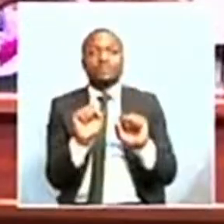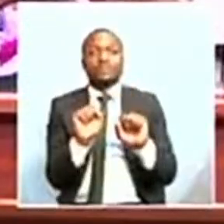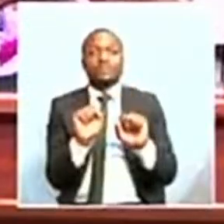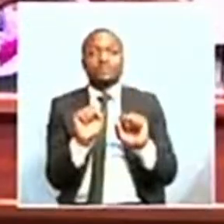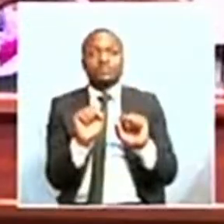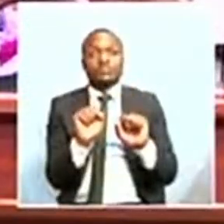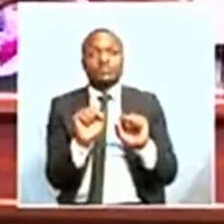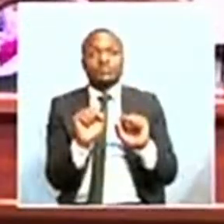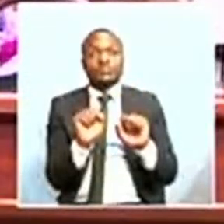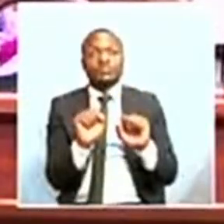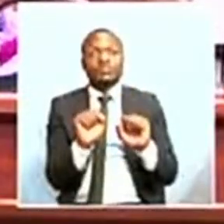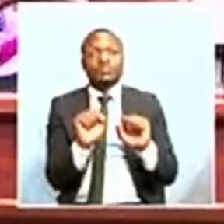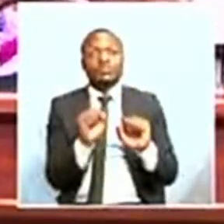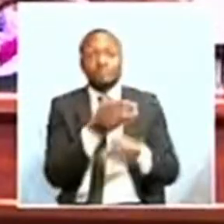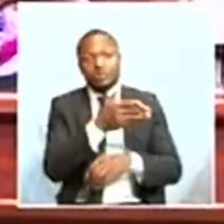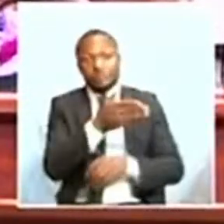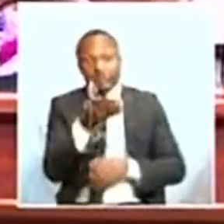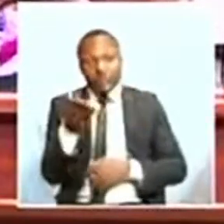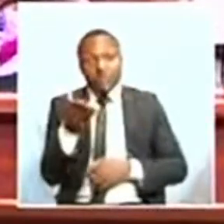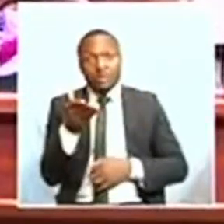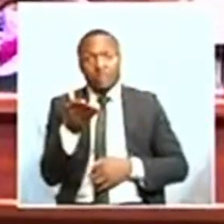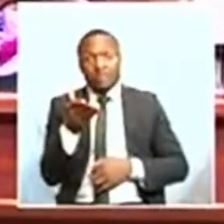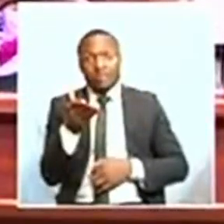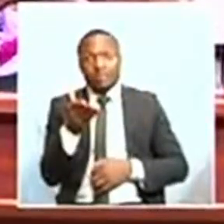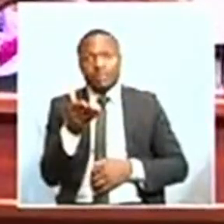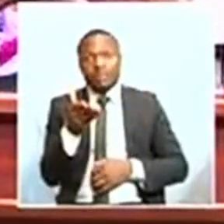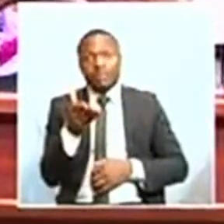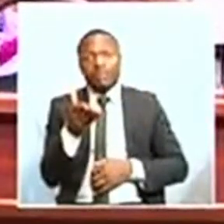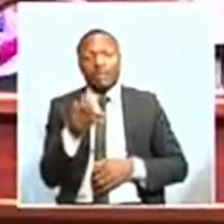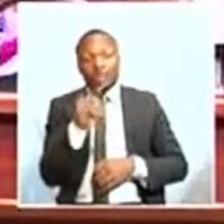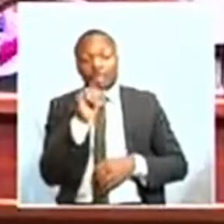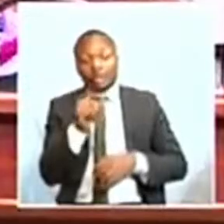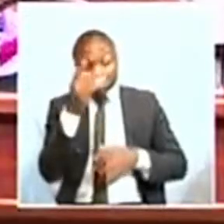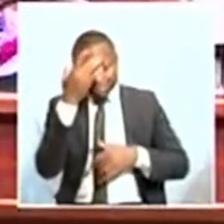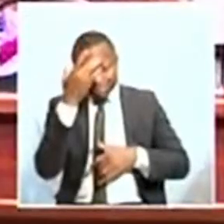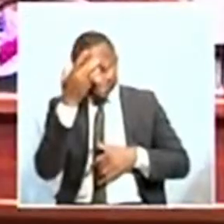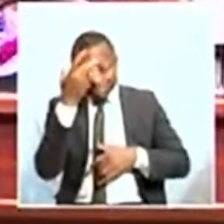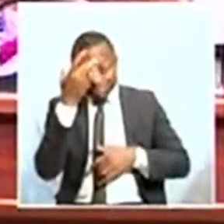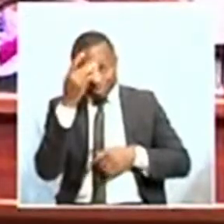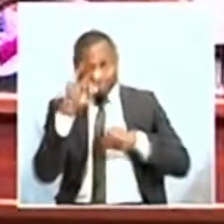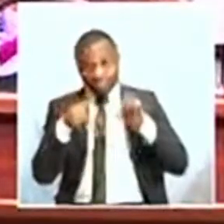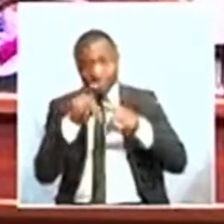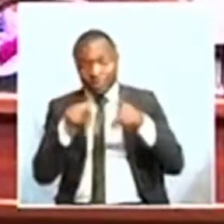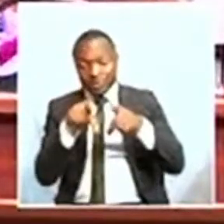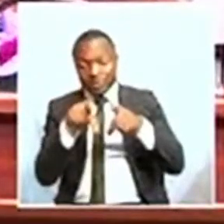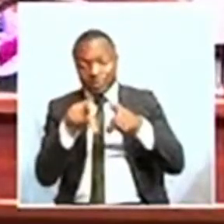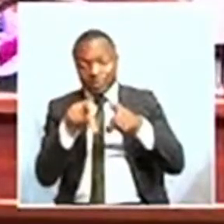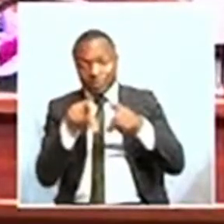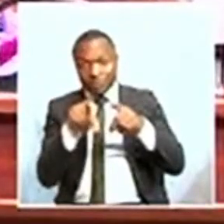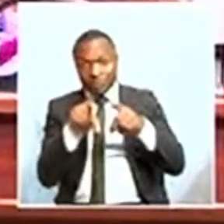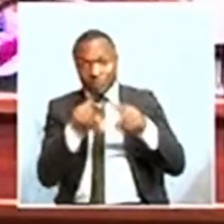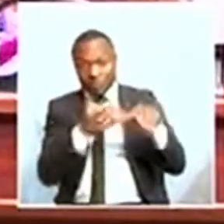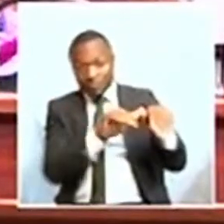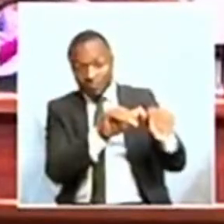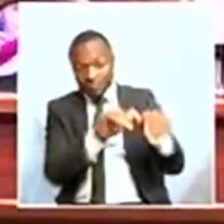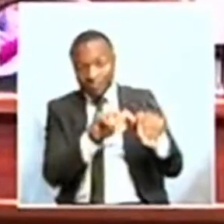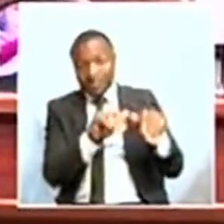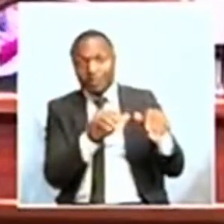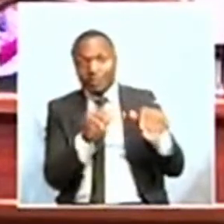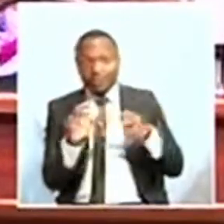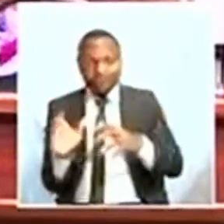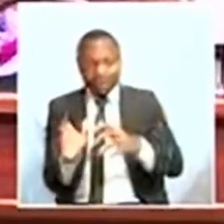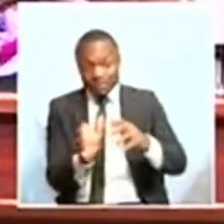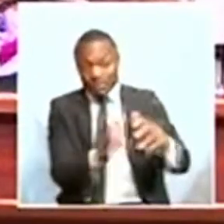Contacts for all the confirmed cases have been enlisted and are currently being monitored for 21 days by the